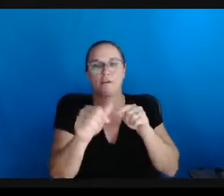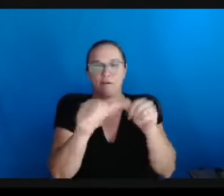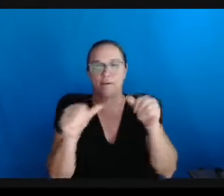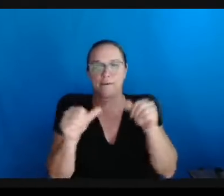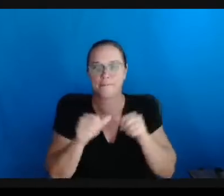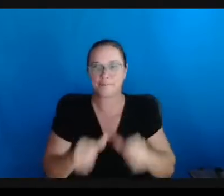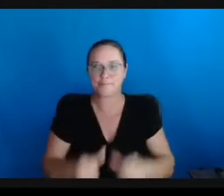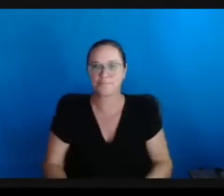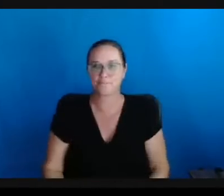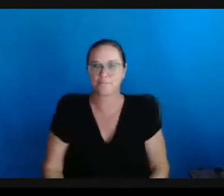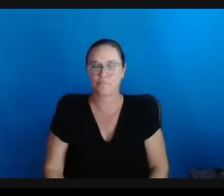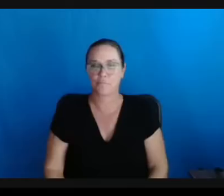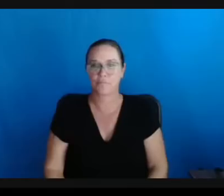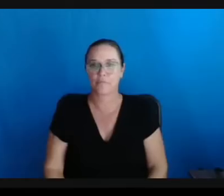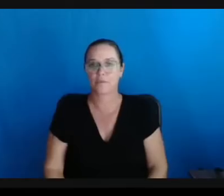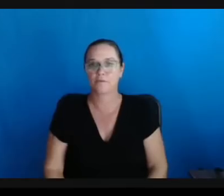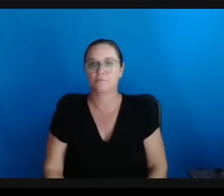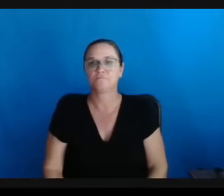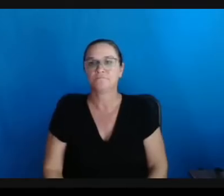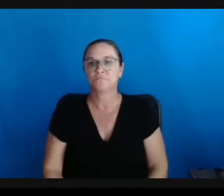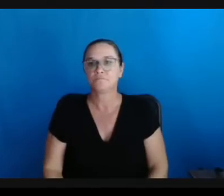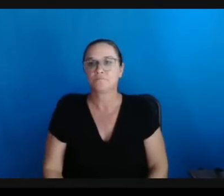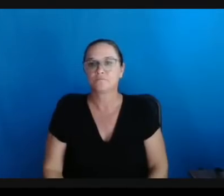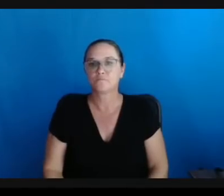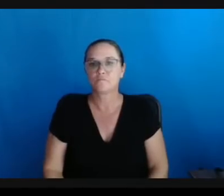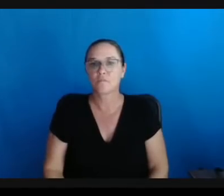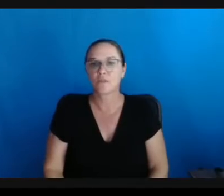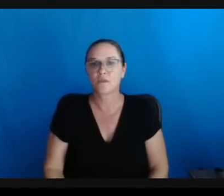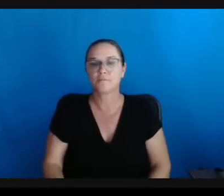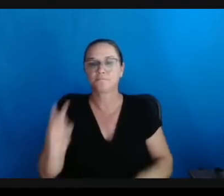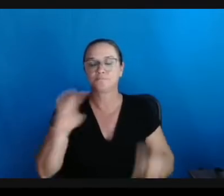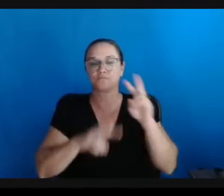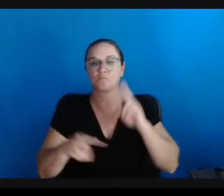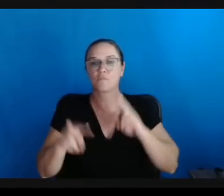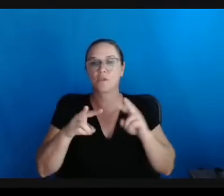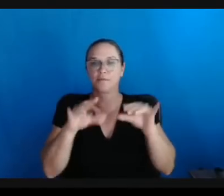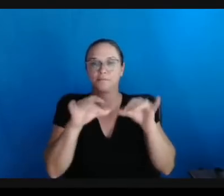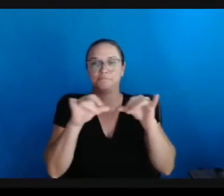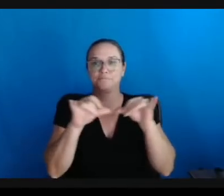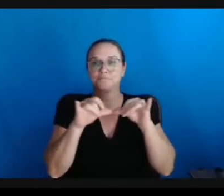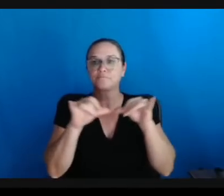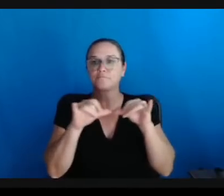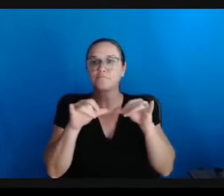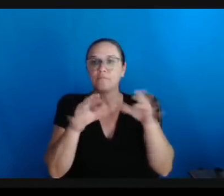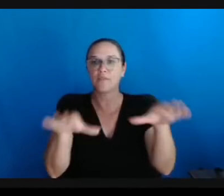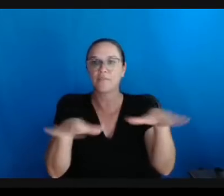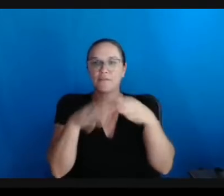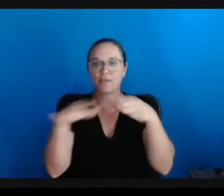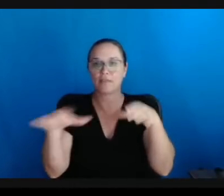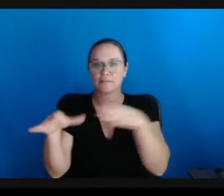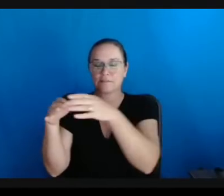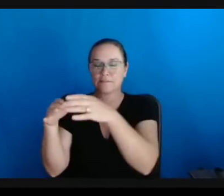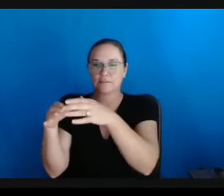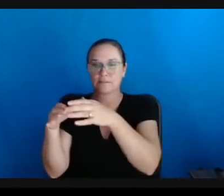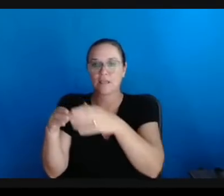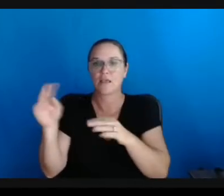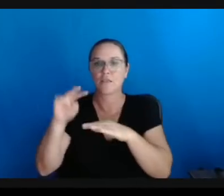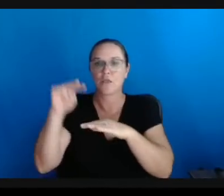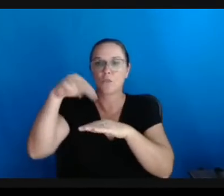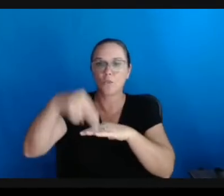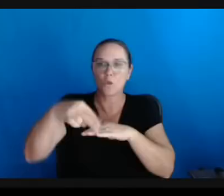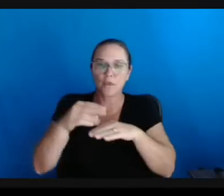And what else they've put out is these views and measurements of the vents themselves. So they've looked into the north vent